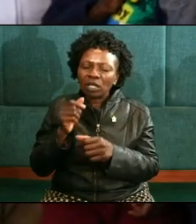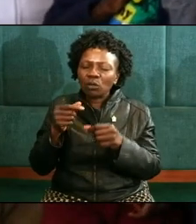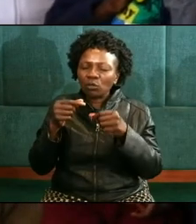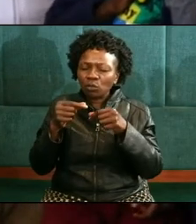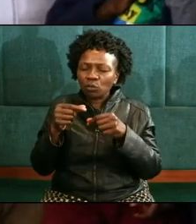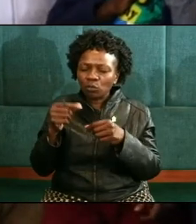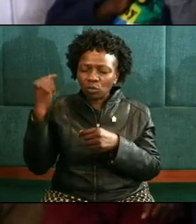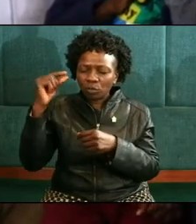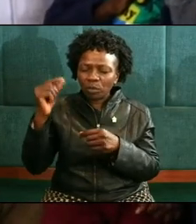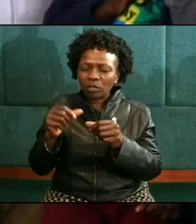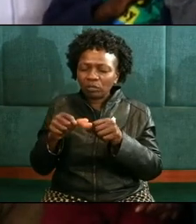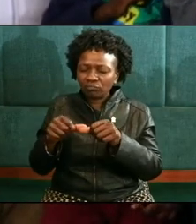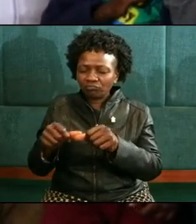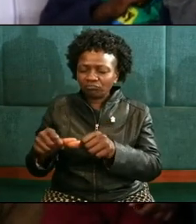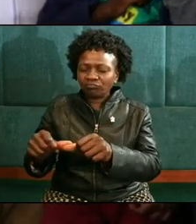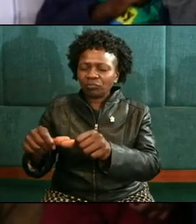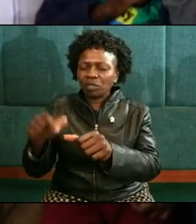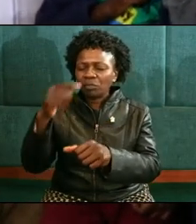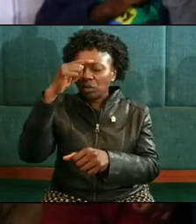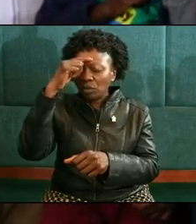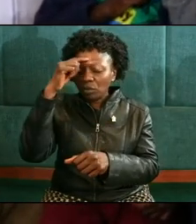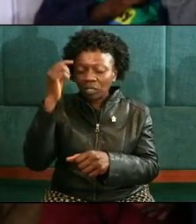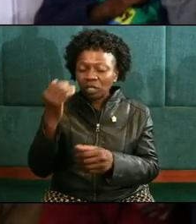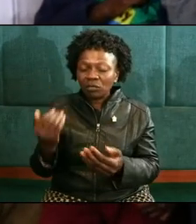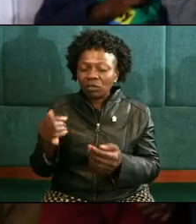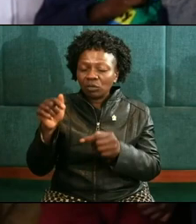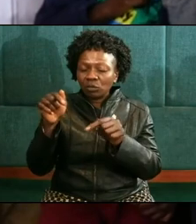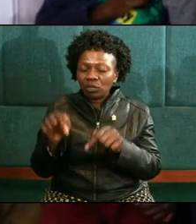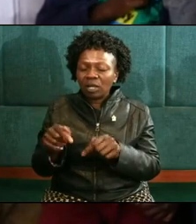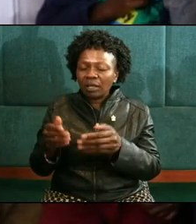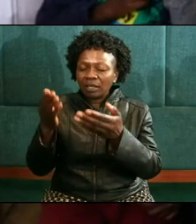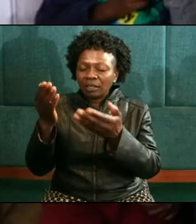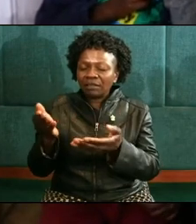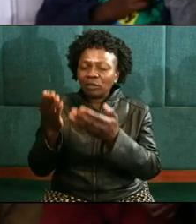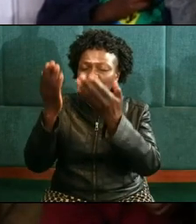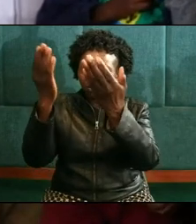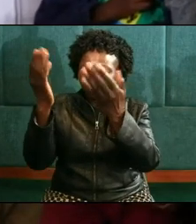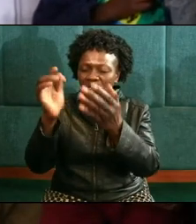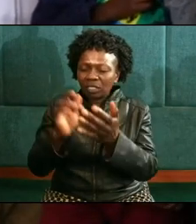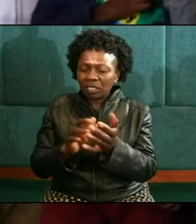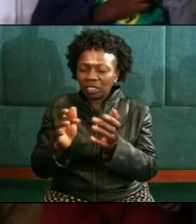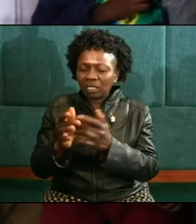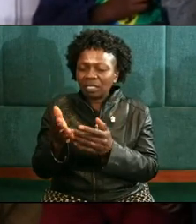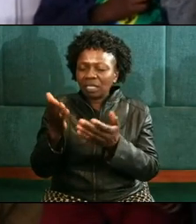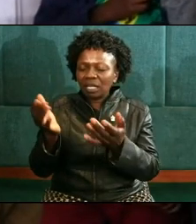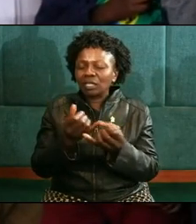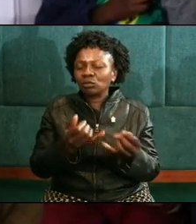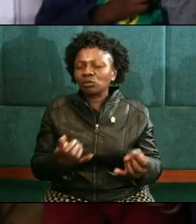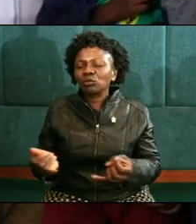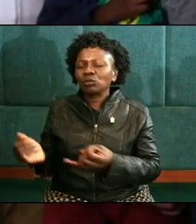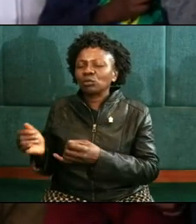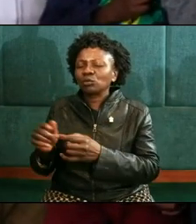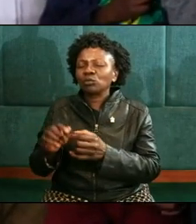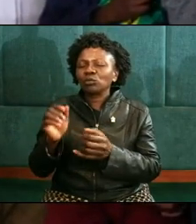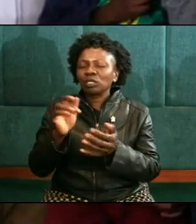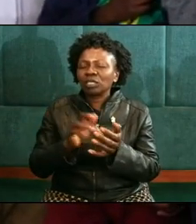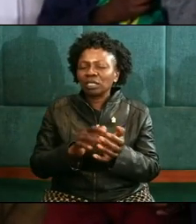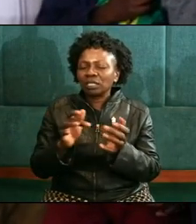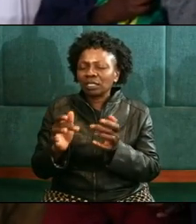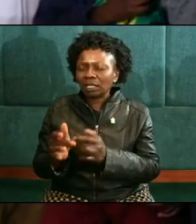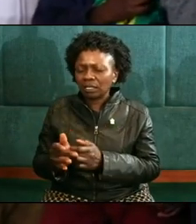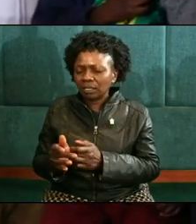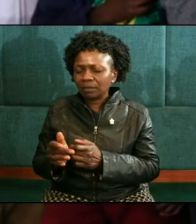going, because the children today are given Jesus. They are introduced to